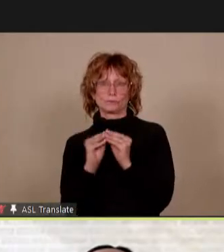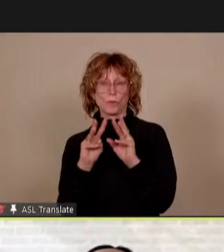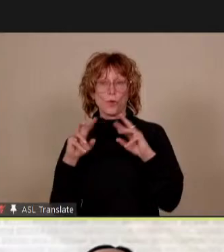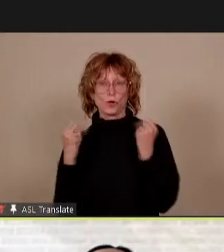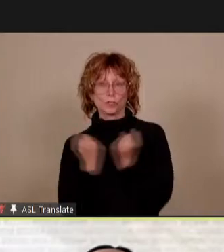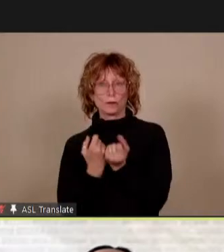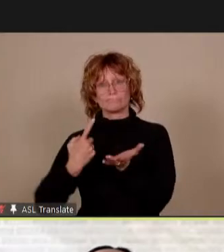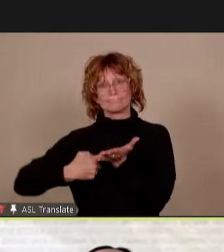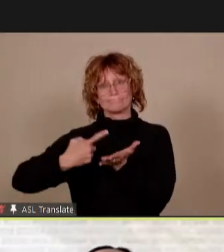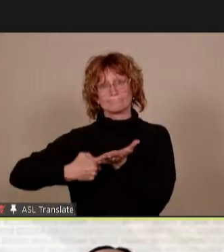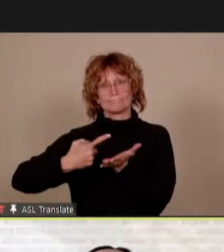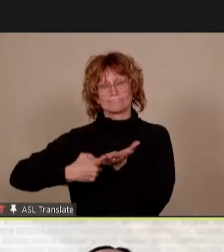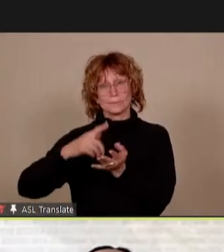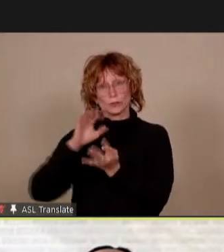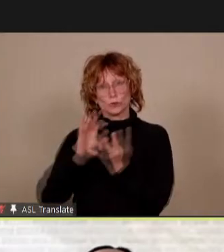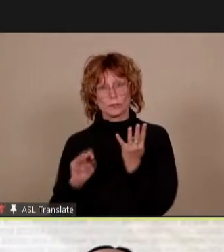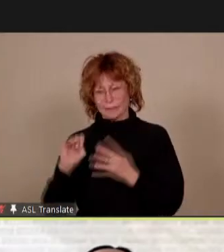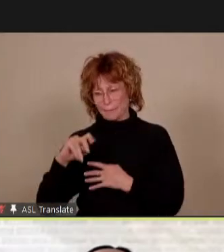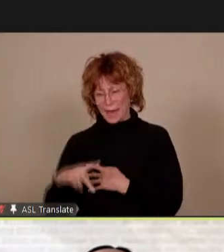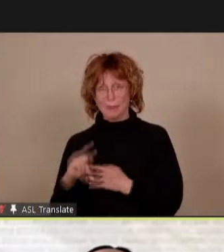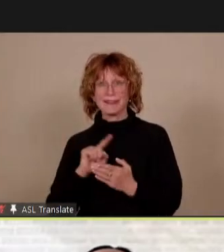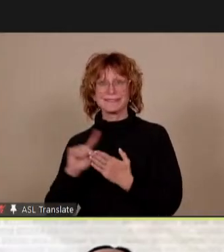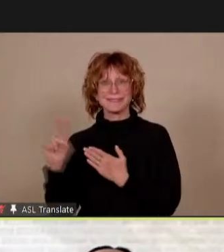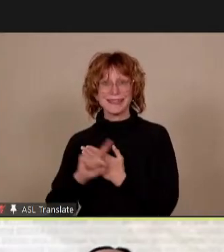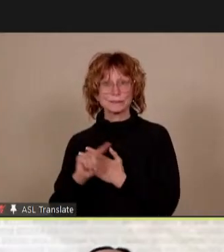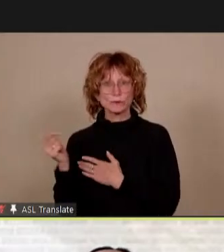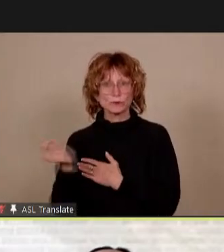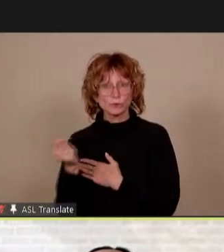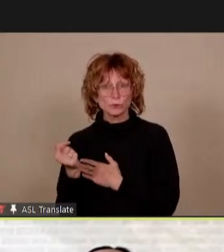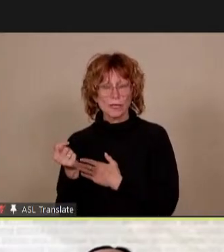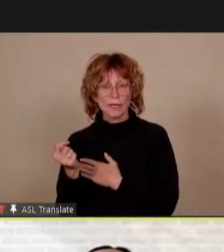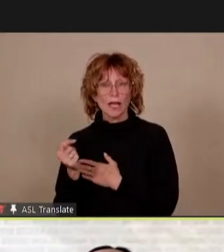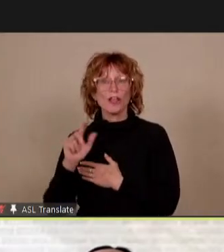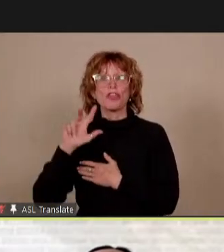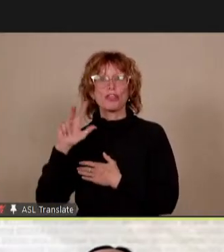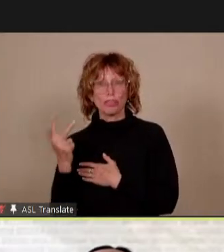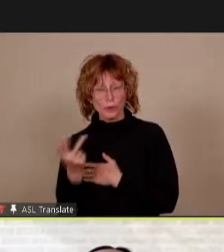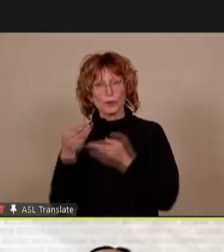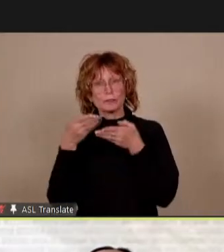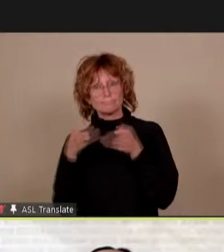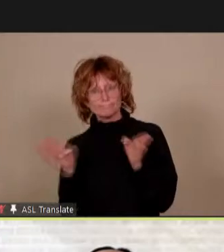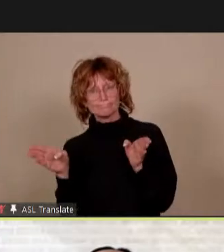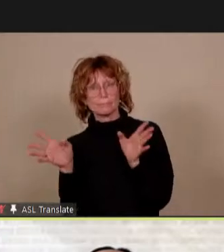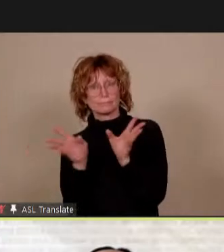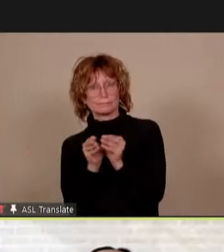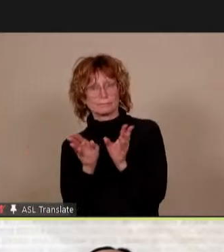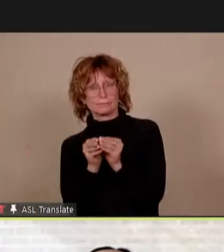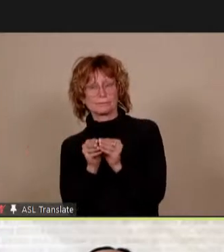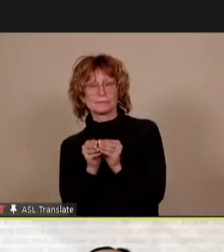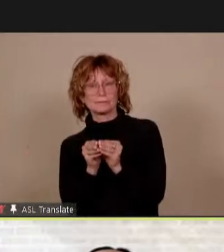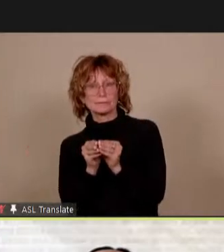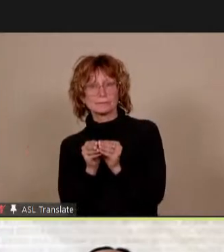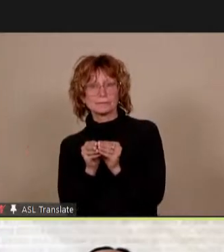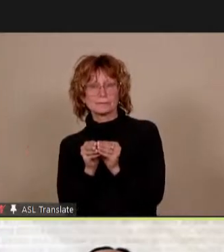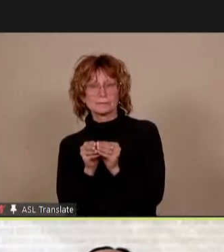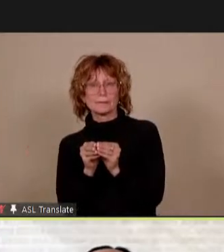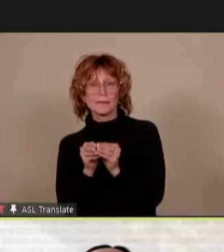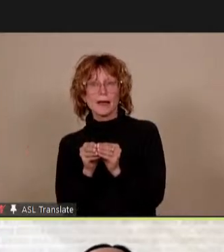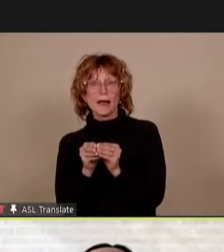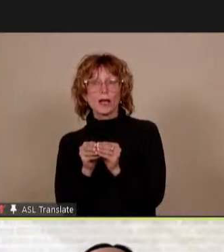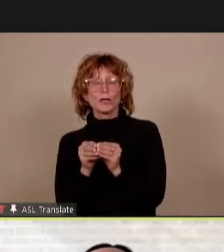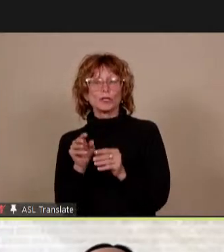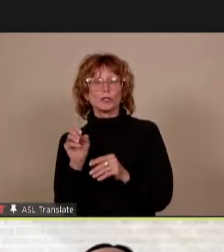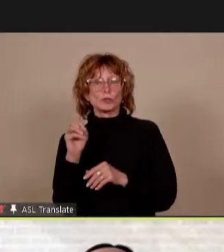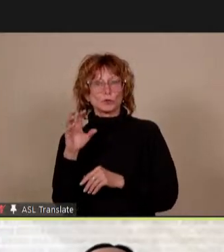over the maps. And then next Tuesday, we'll have the third public hearing where the maps